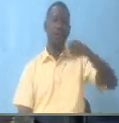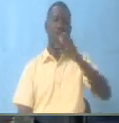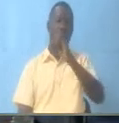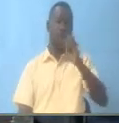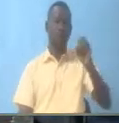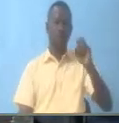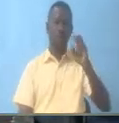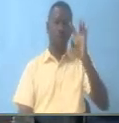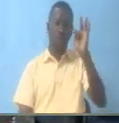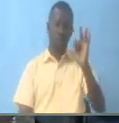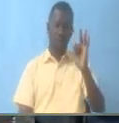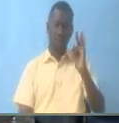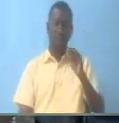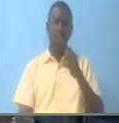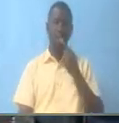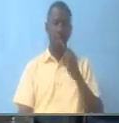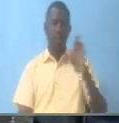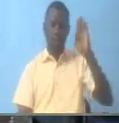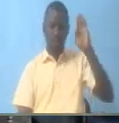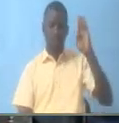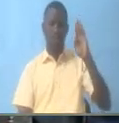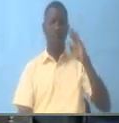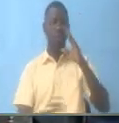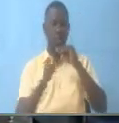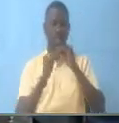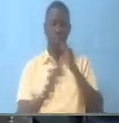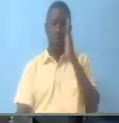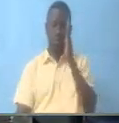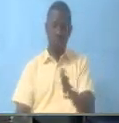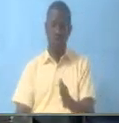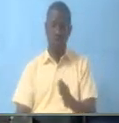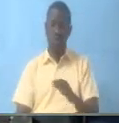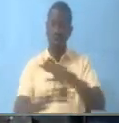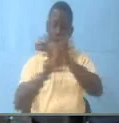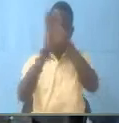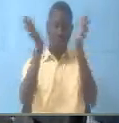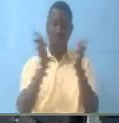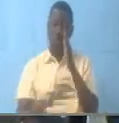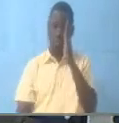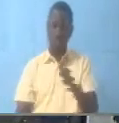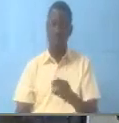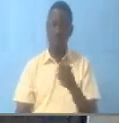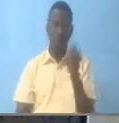truth, the whole truth, and nothing but the truth. and nothing but the truth.